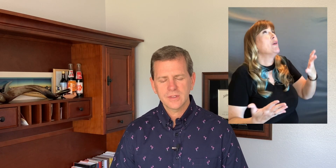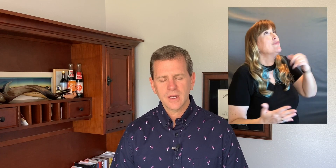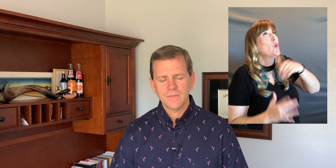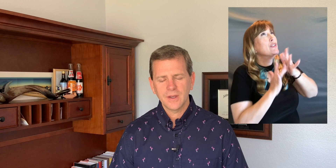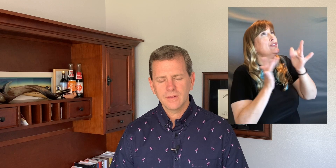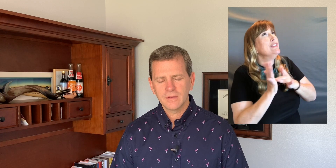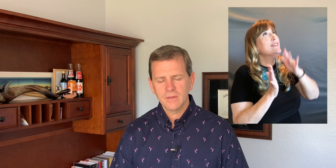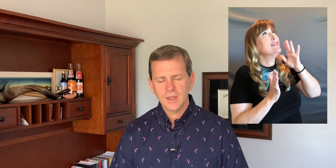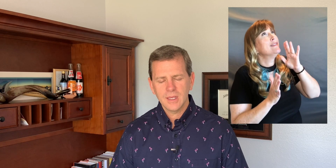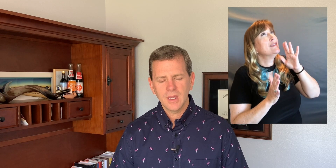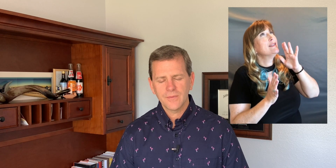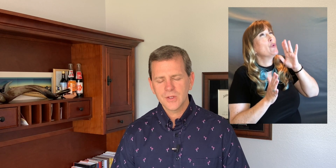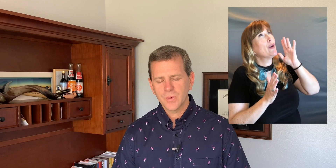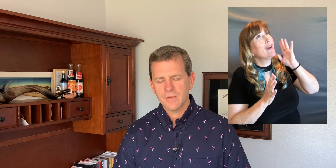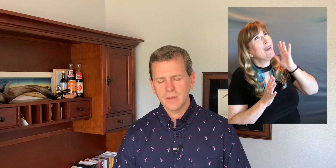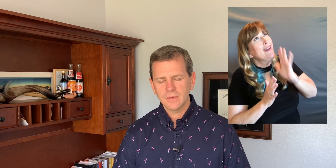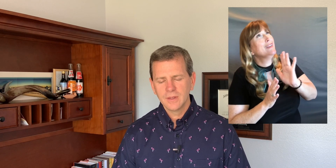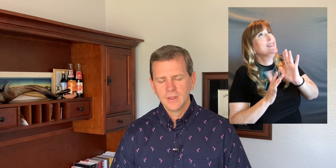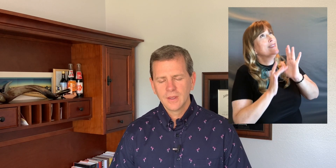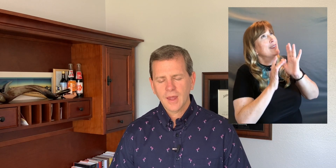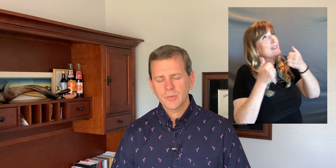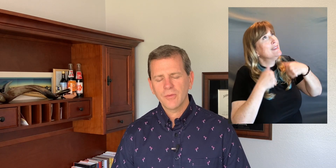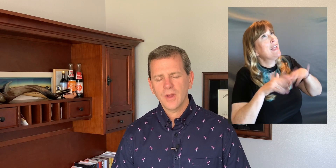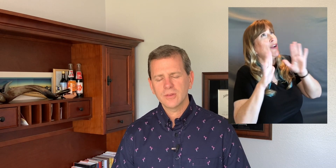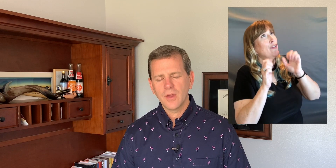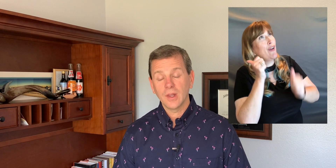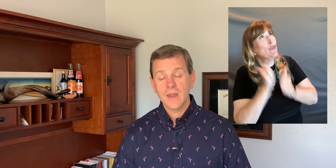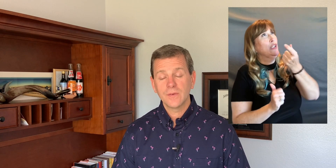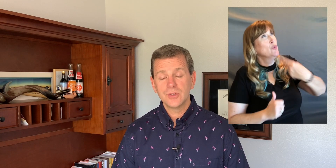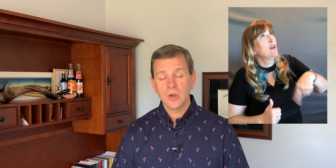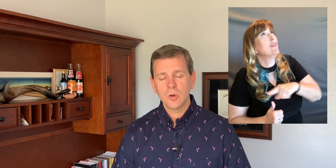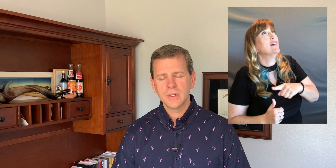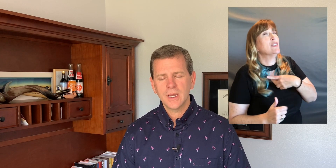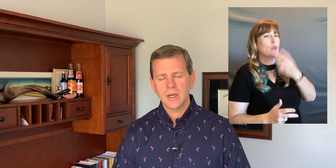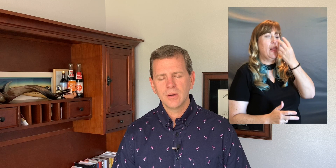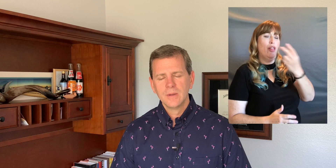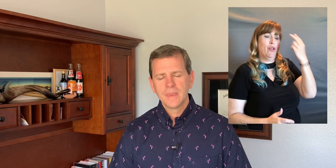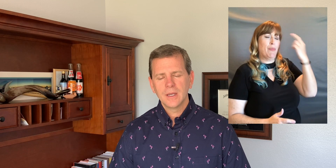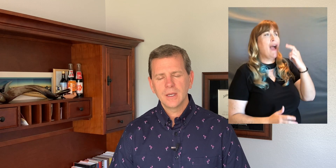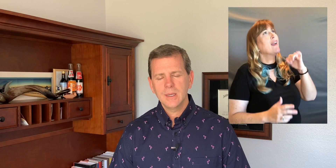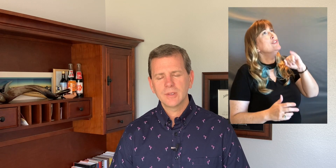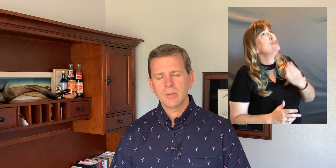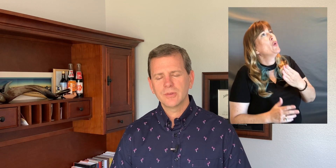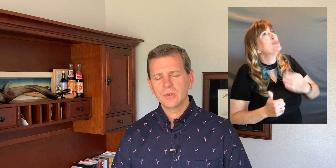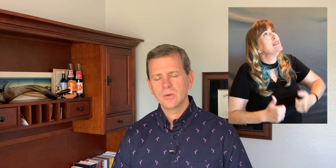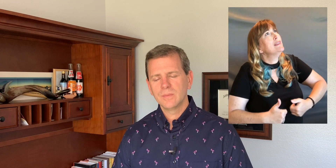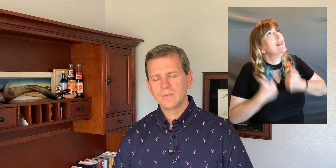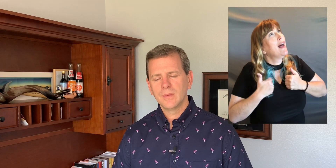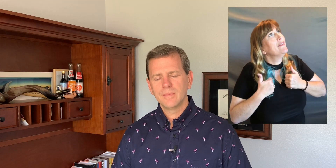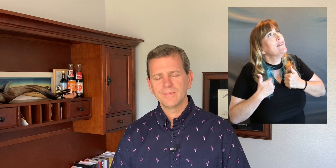the sacrifice that he made for each one of us. And God, as we reflect on the life of Job and how he was able